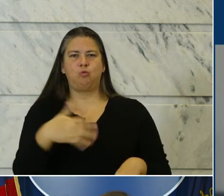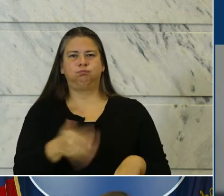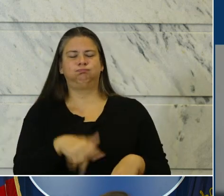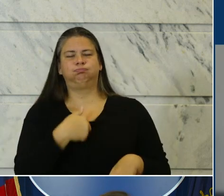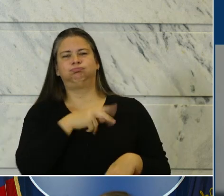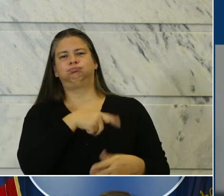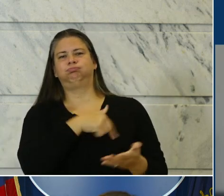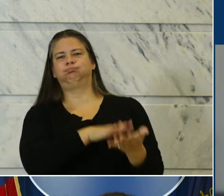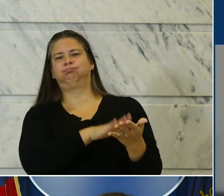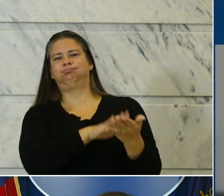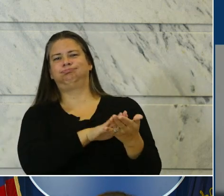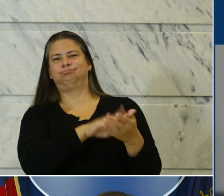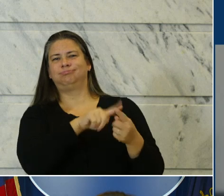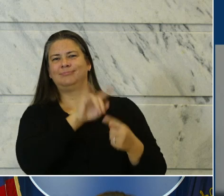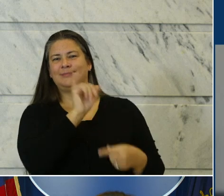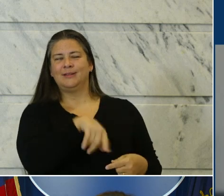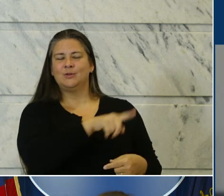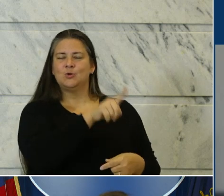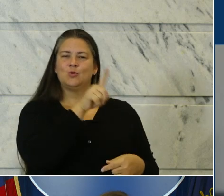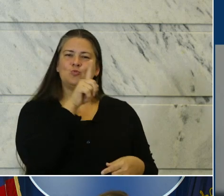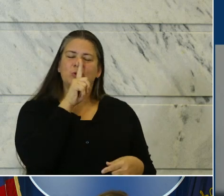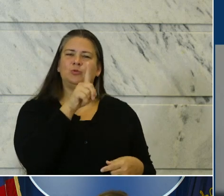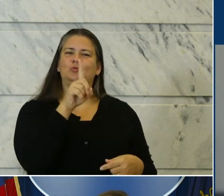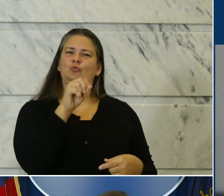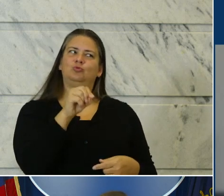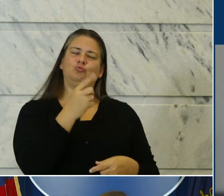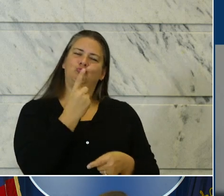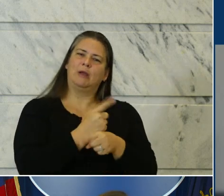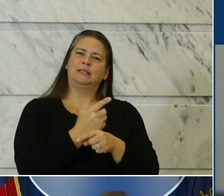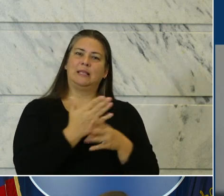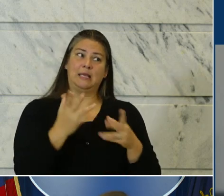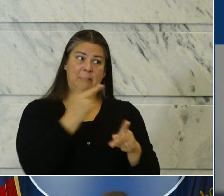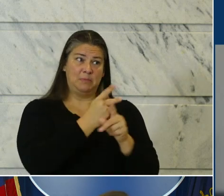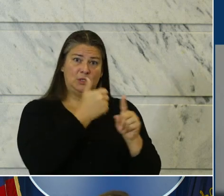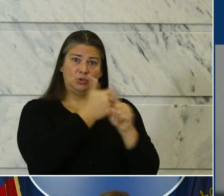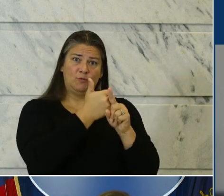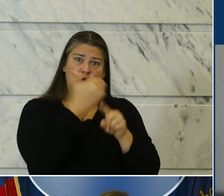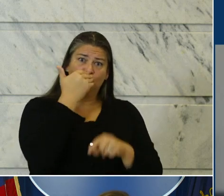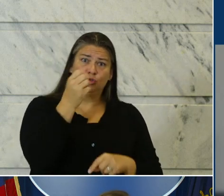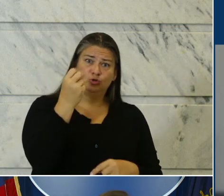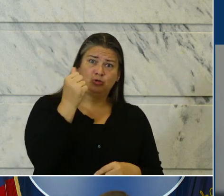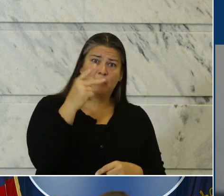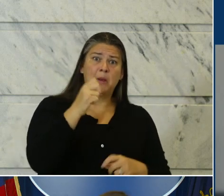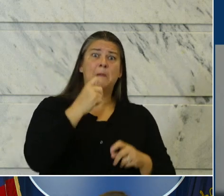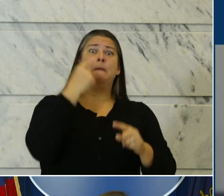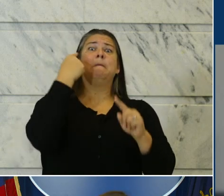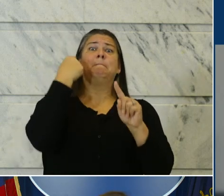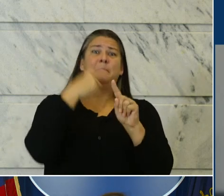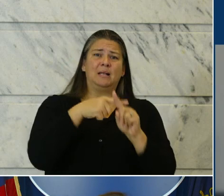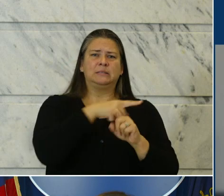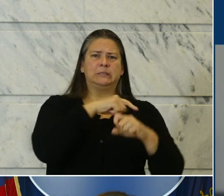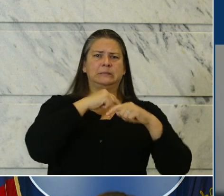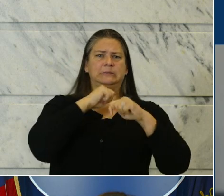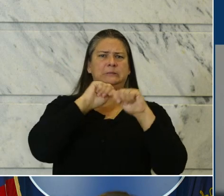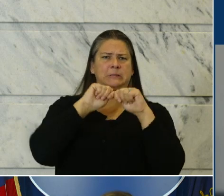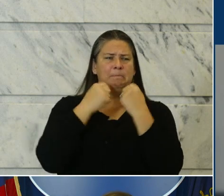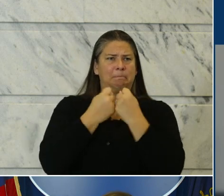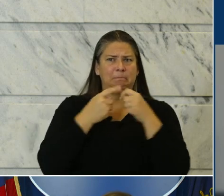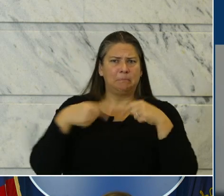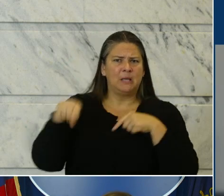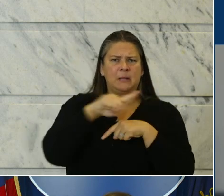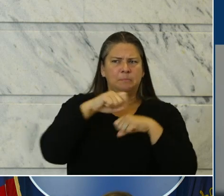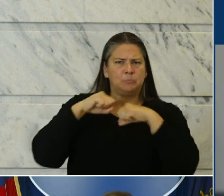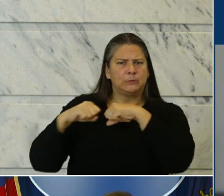beyond to do the right thing, to keep themselves in shape, and to protect all of their teammates, coaches,